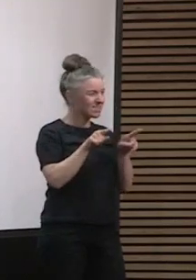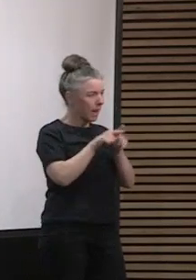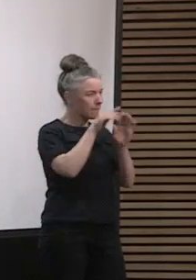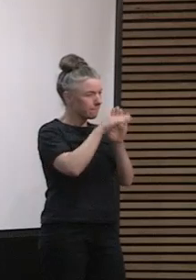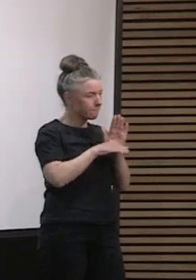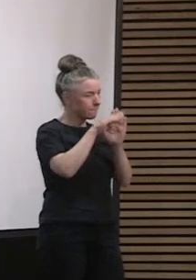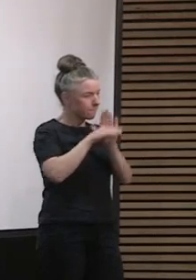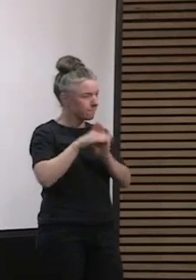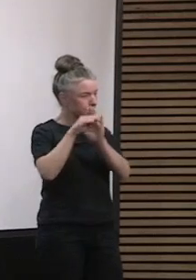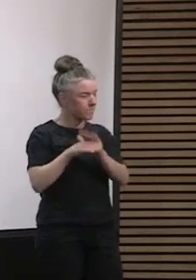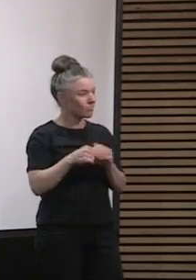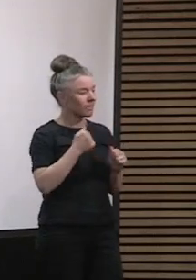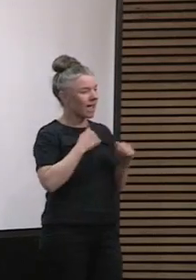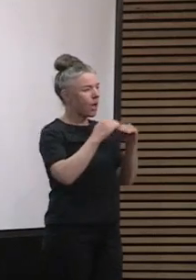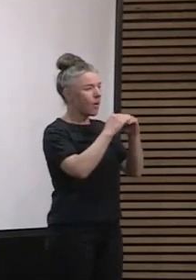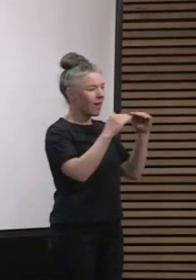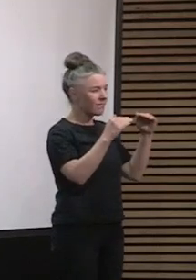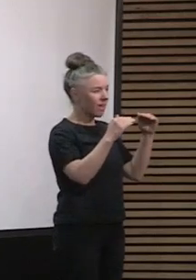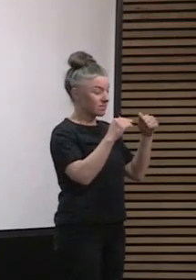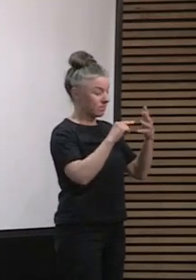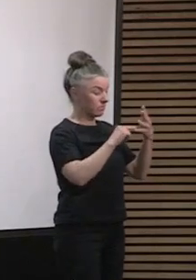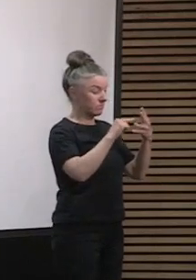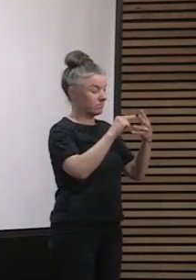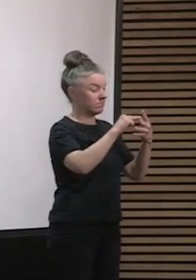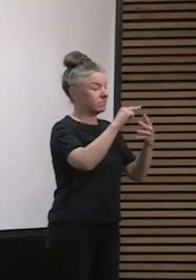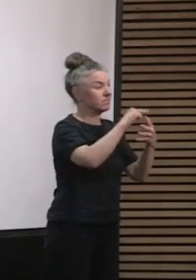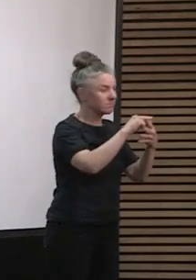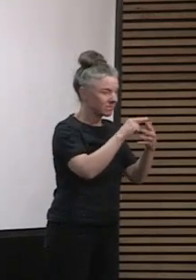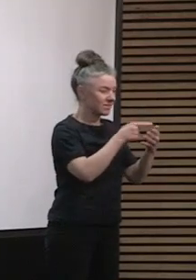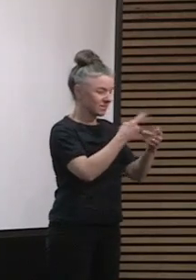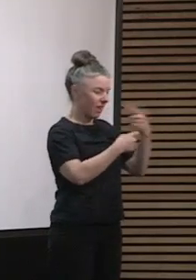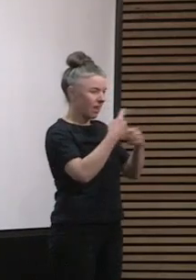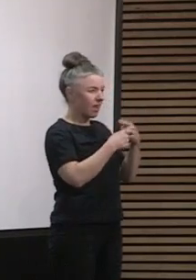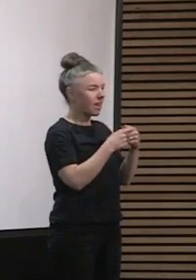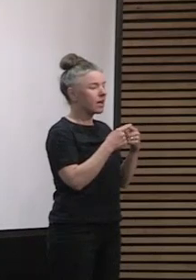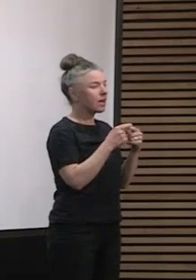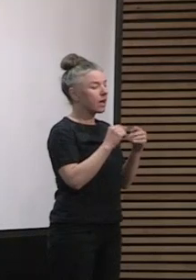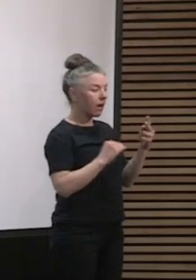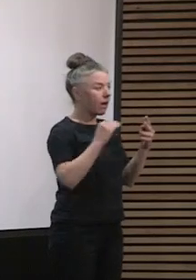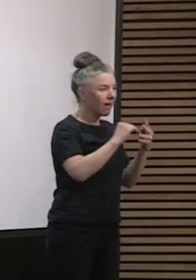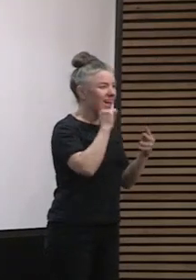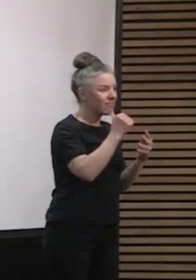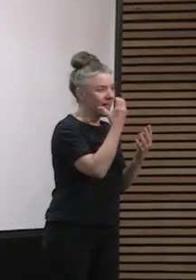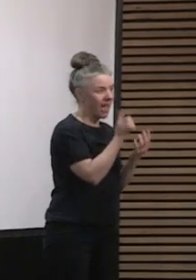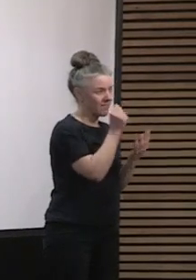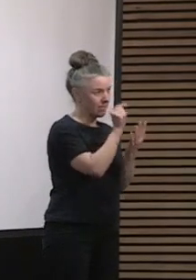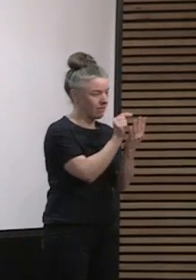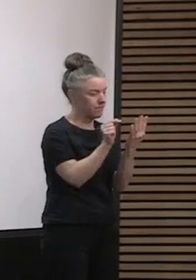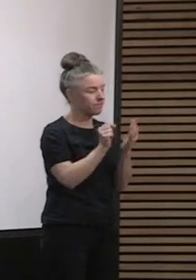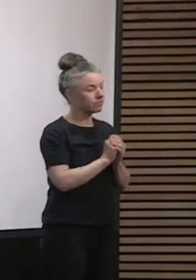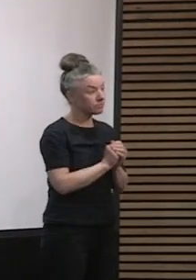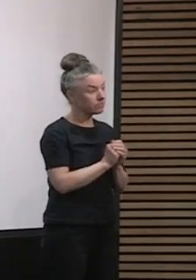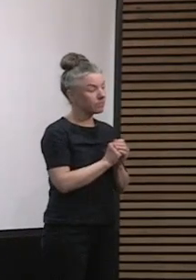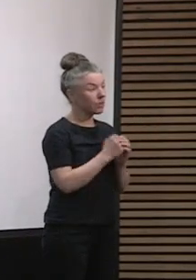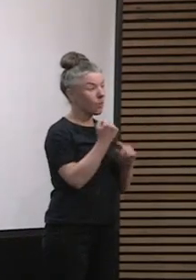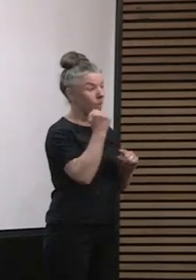have a description over under what circumstances we would move either regions or the country. And so again, what's happened in